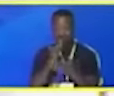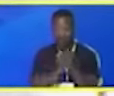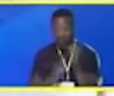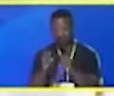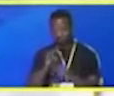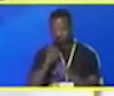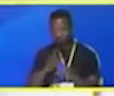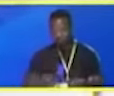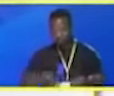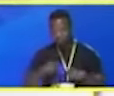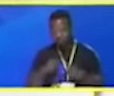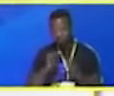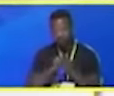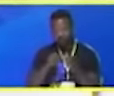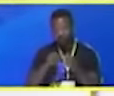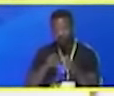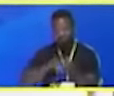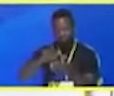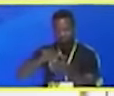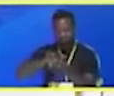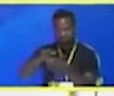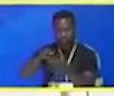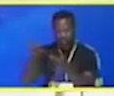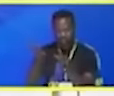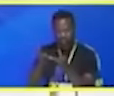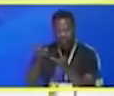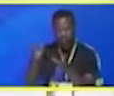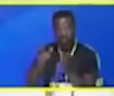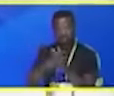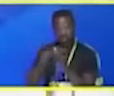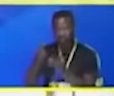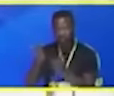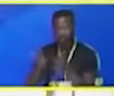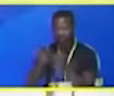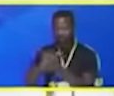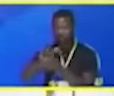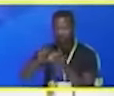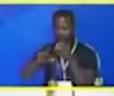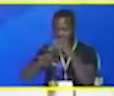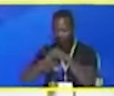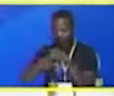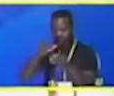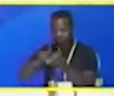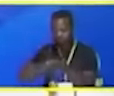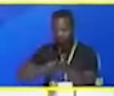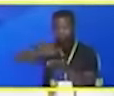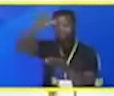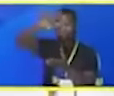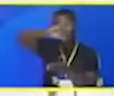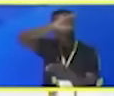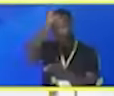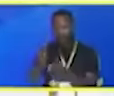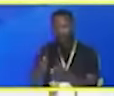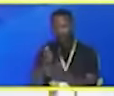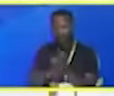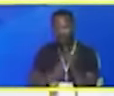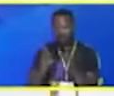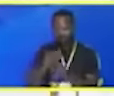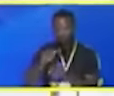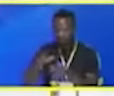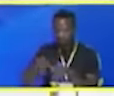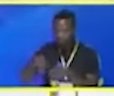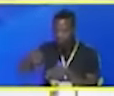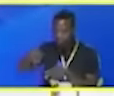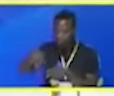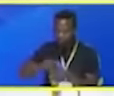live around the airport, with all due respect, and yet they've never flown in an aircraft. There are those who walk around the airport.